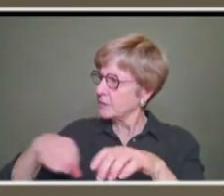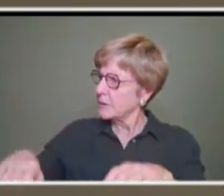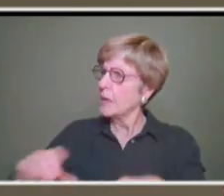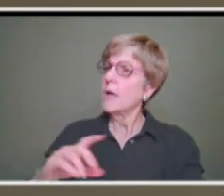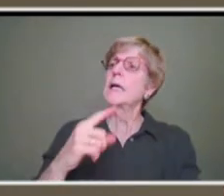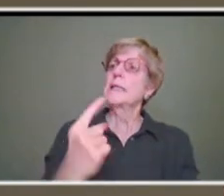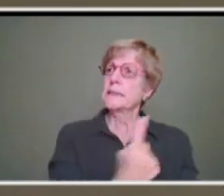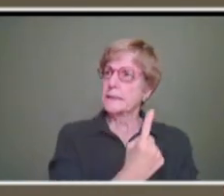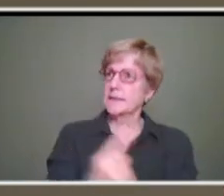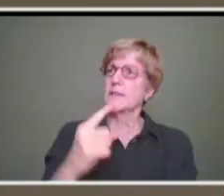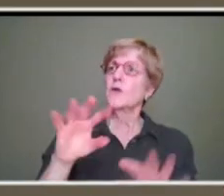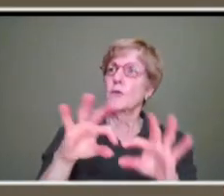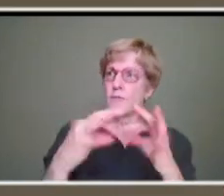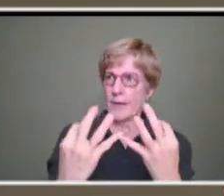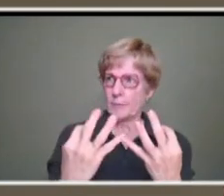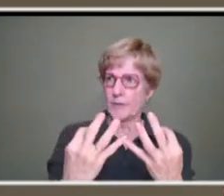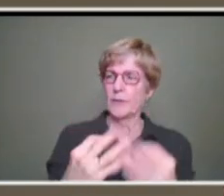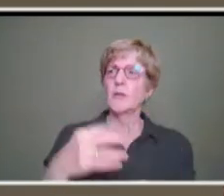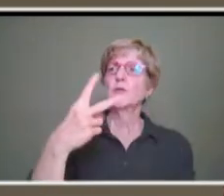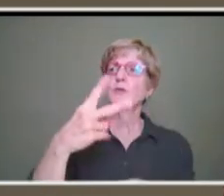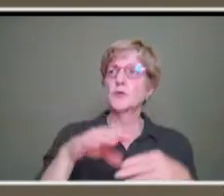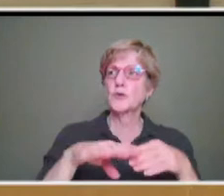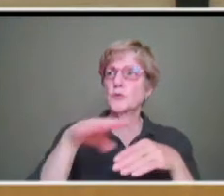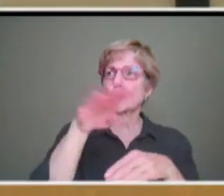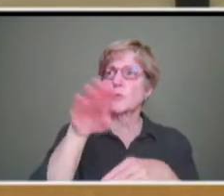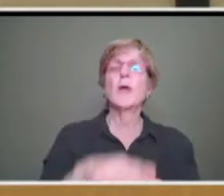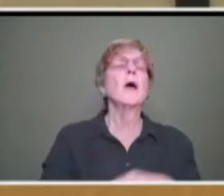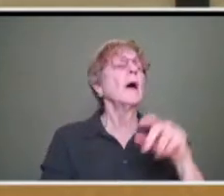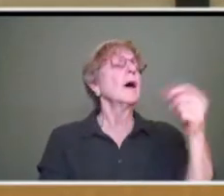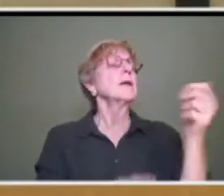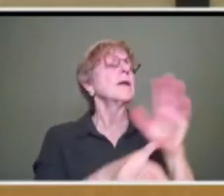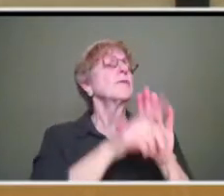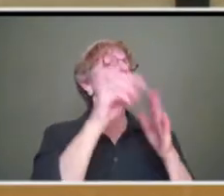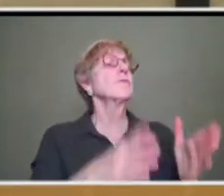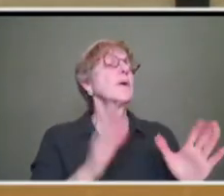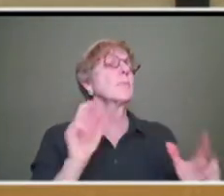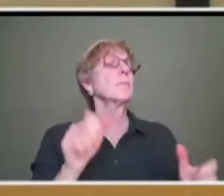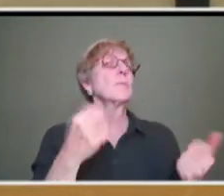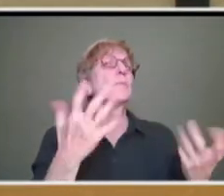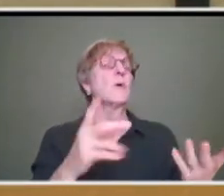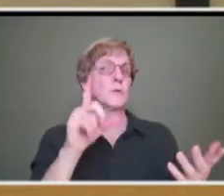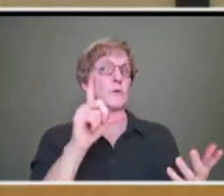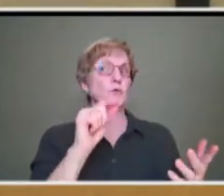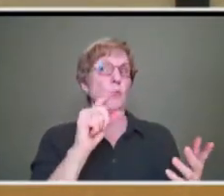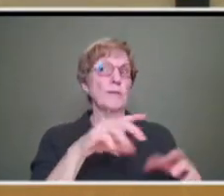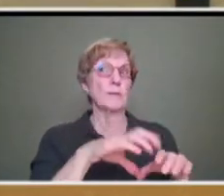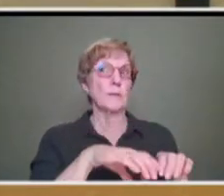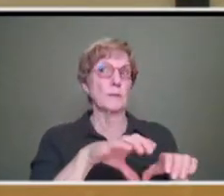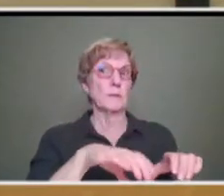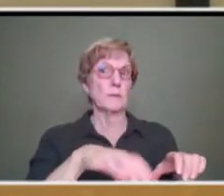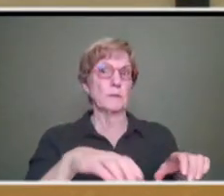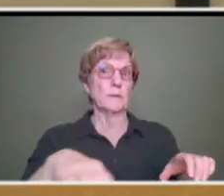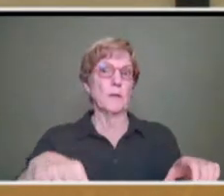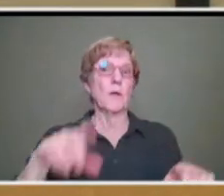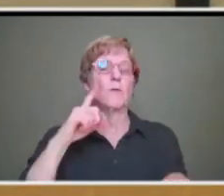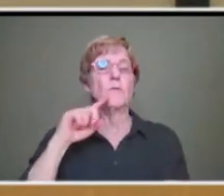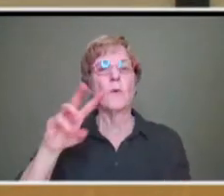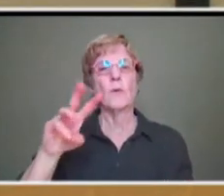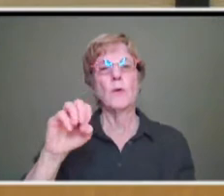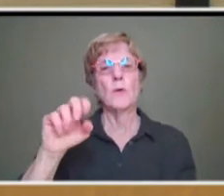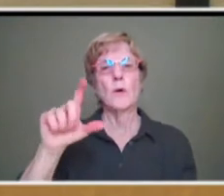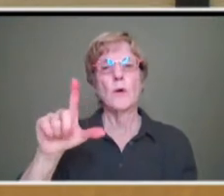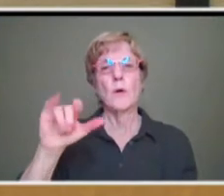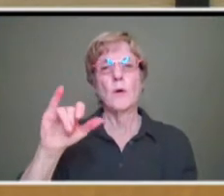two-story okay yeah okay another developer proposed 20 of those for welding for it we